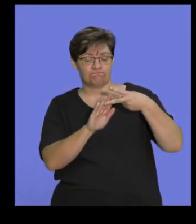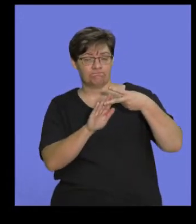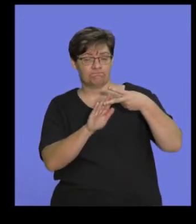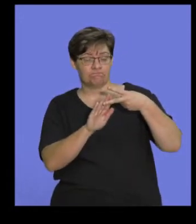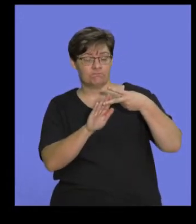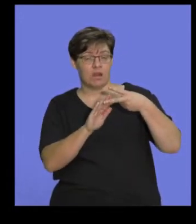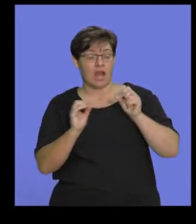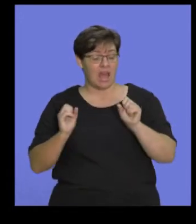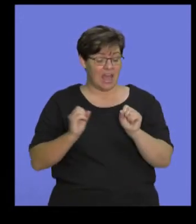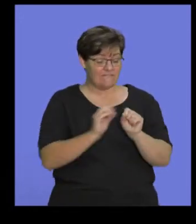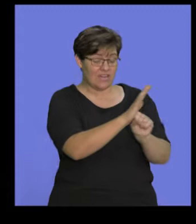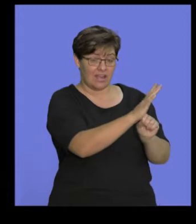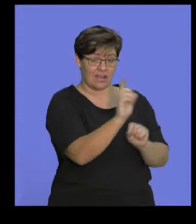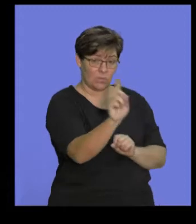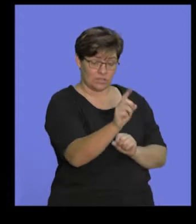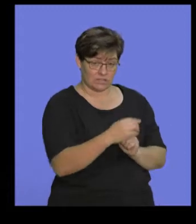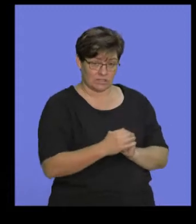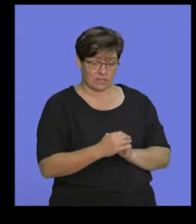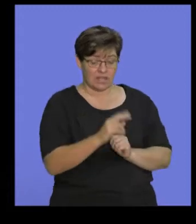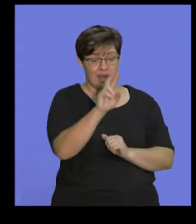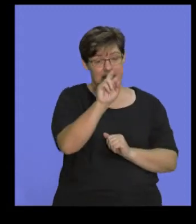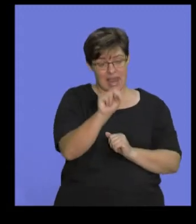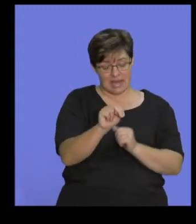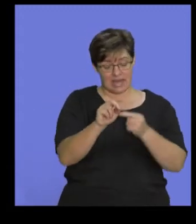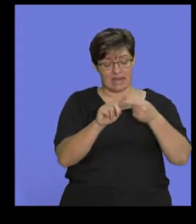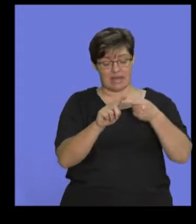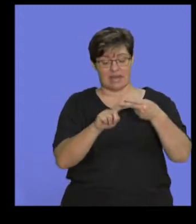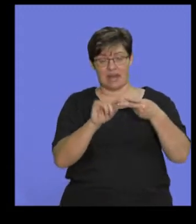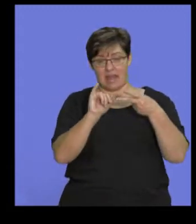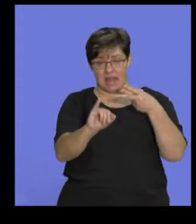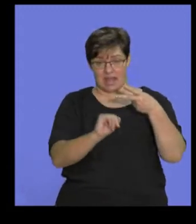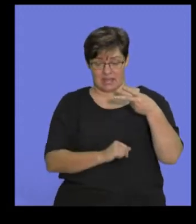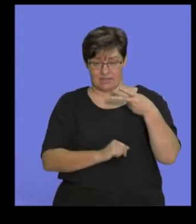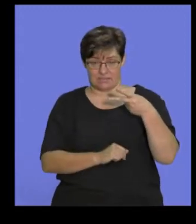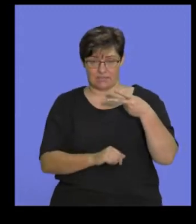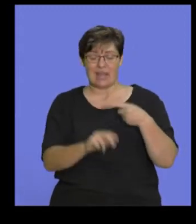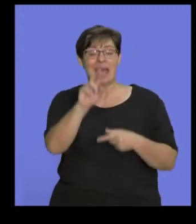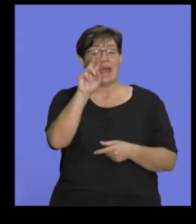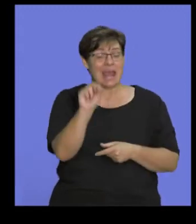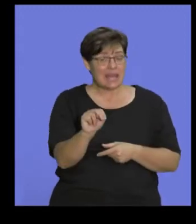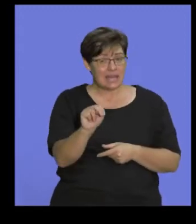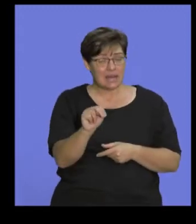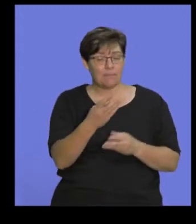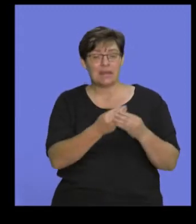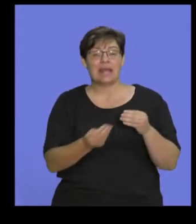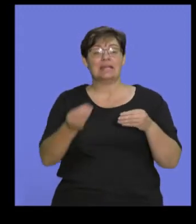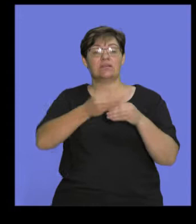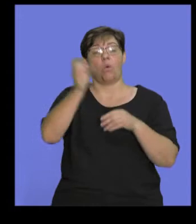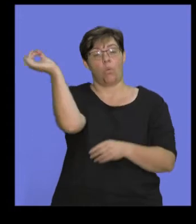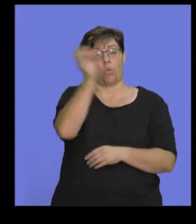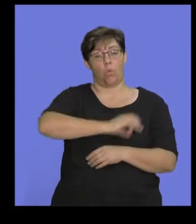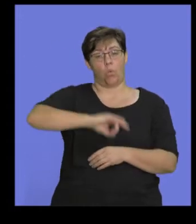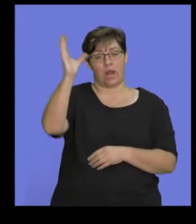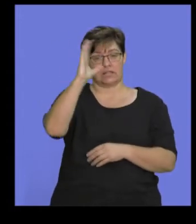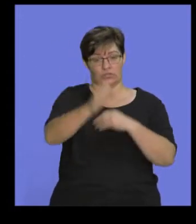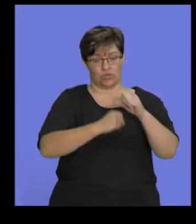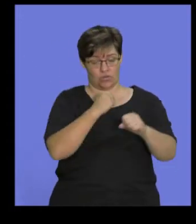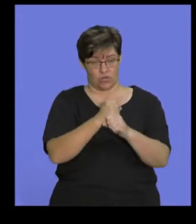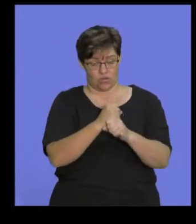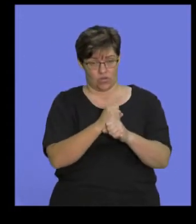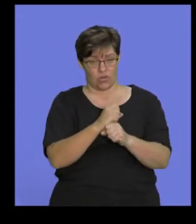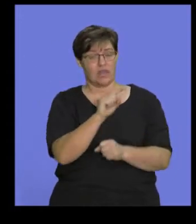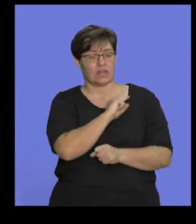get affected because of this are N and I. With N, it means you're getting interest only once every